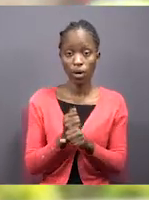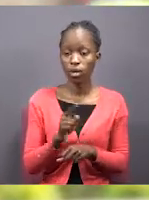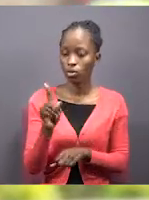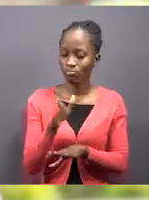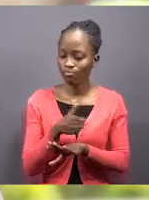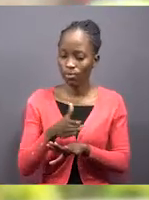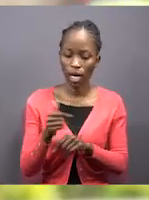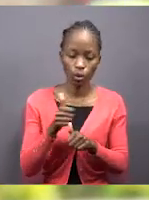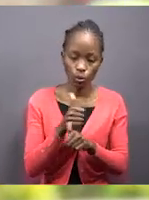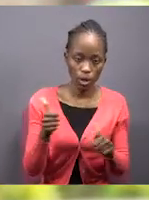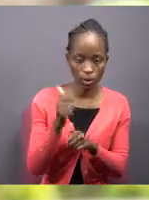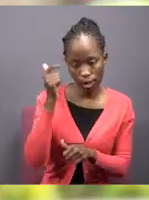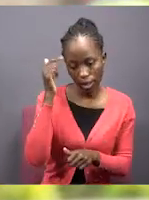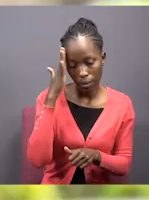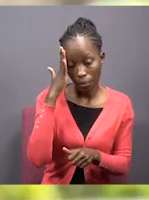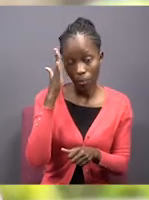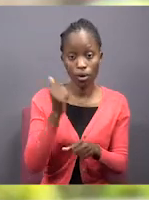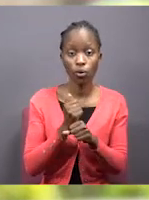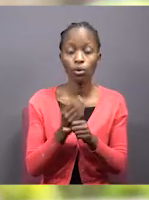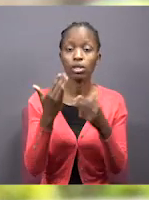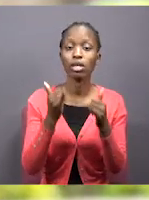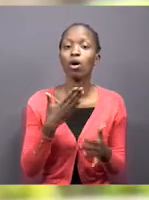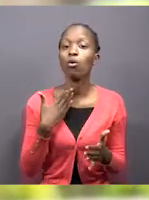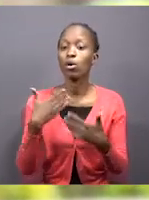memory work well. Now I'd like to invite